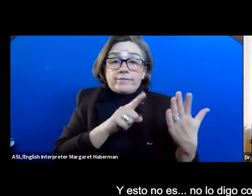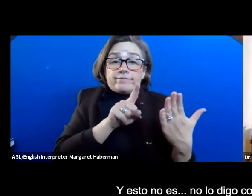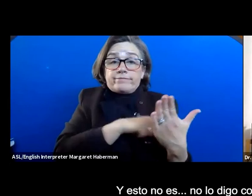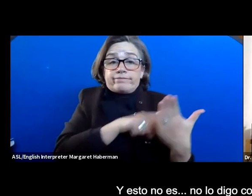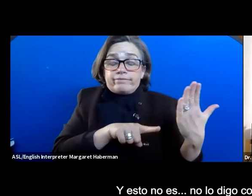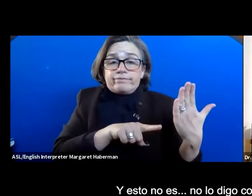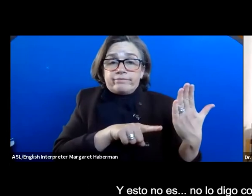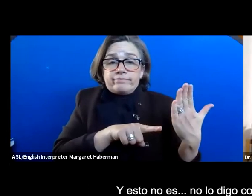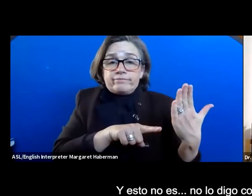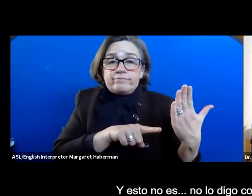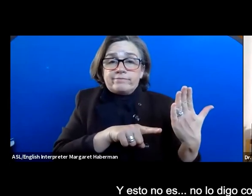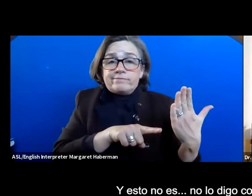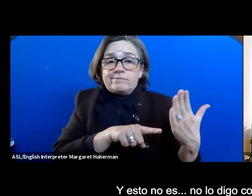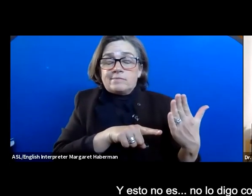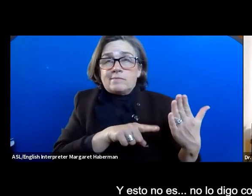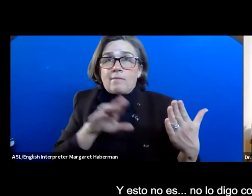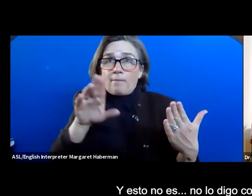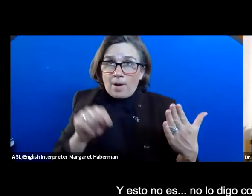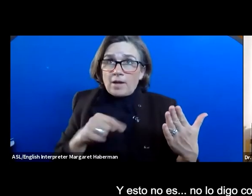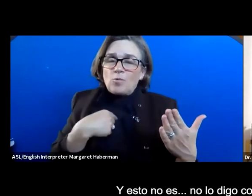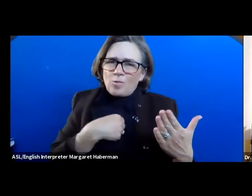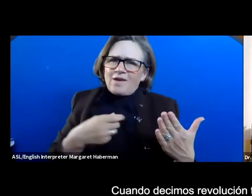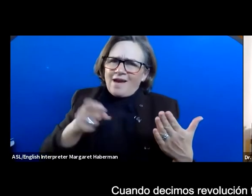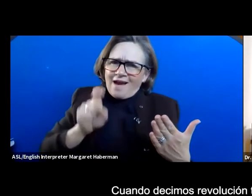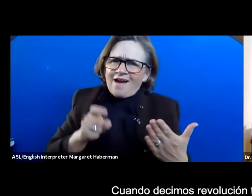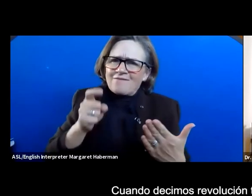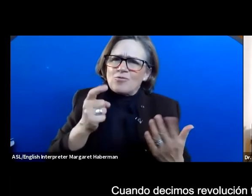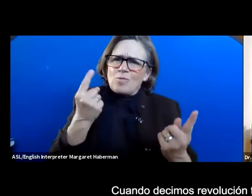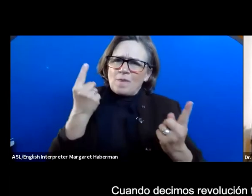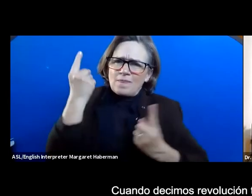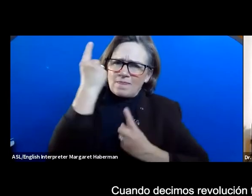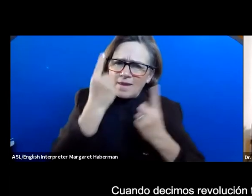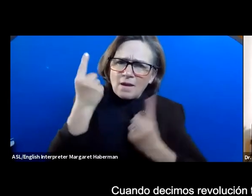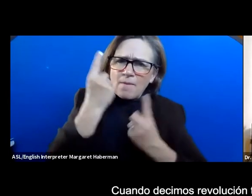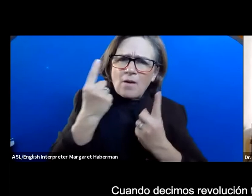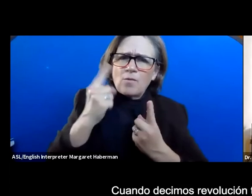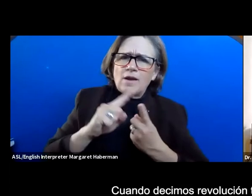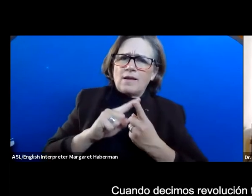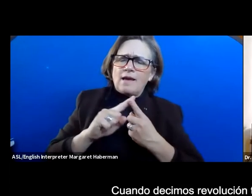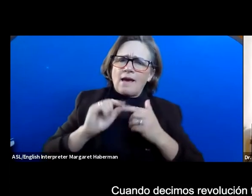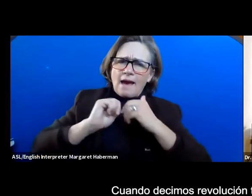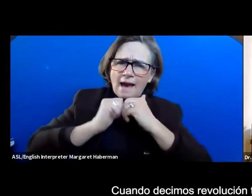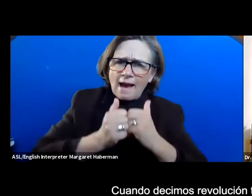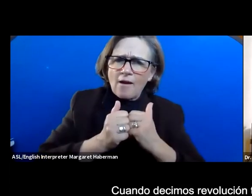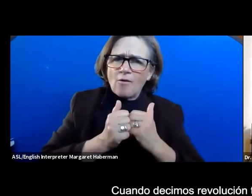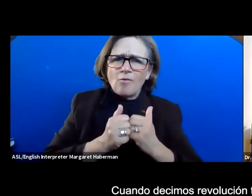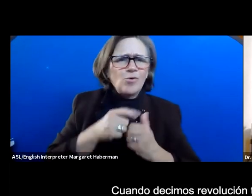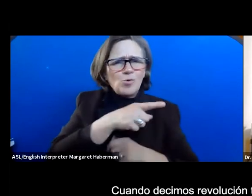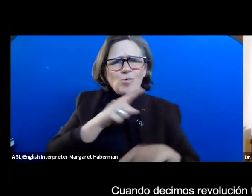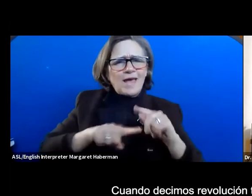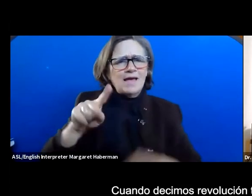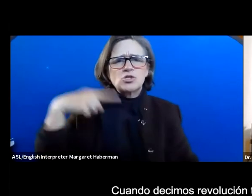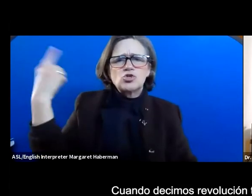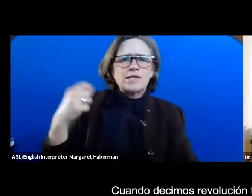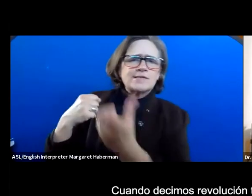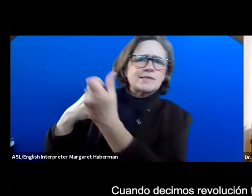is something that we need to incorporate in the work, in the struggle. When we say revolution, we also need to be revolutionized. And I